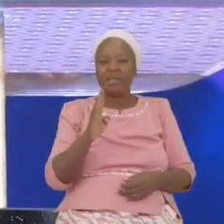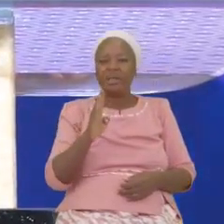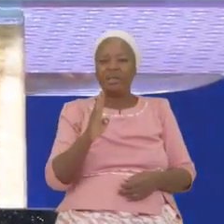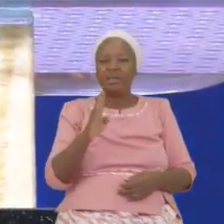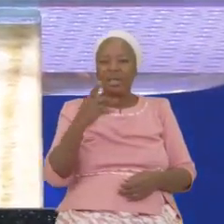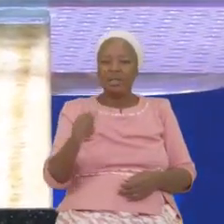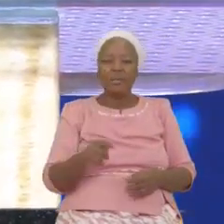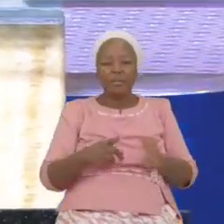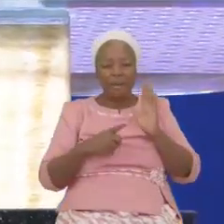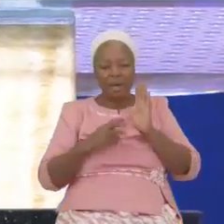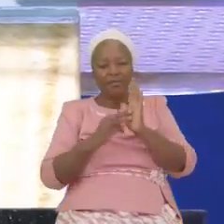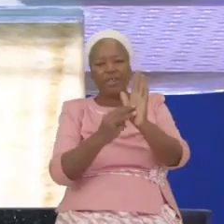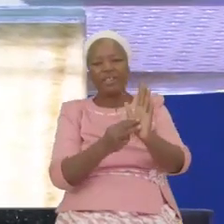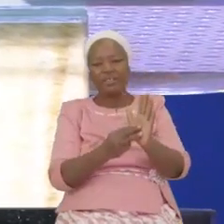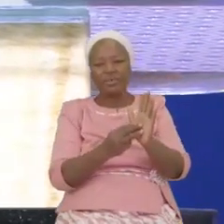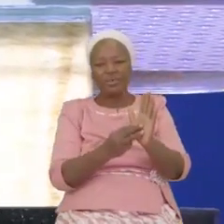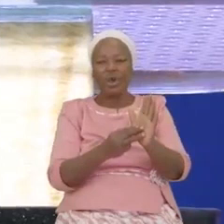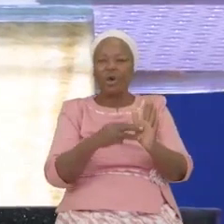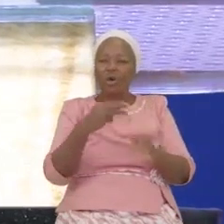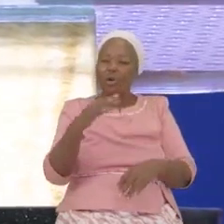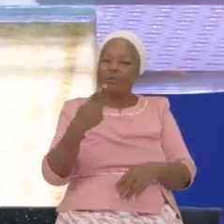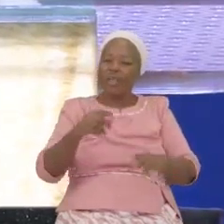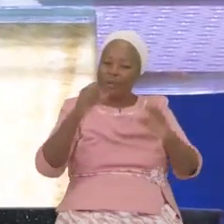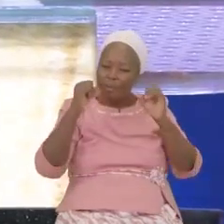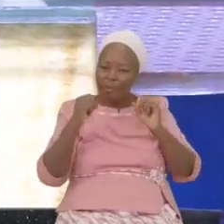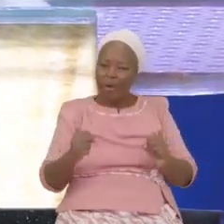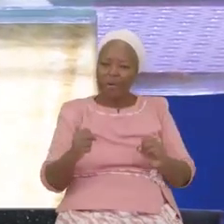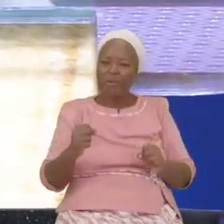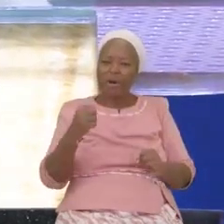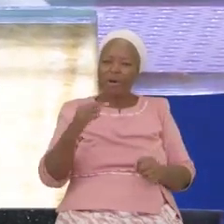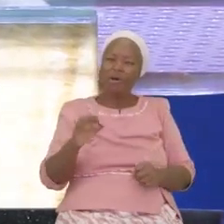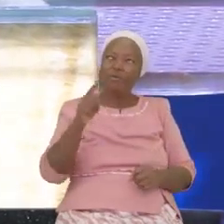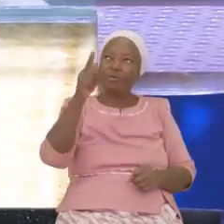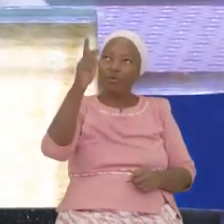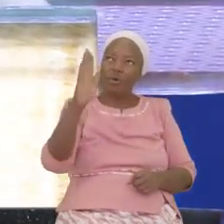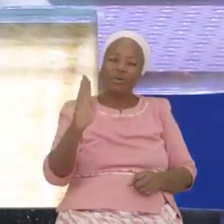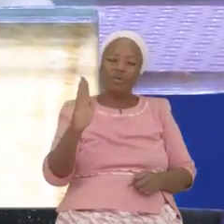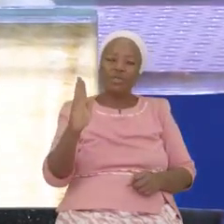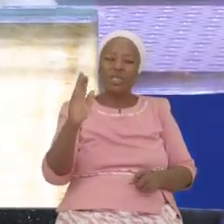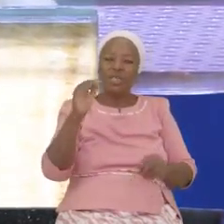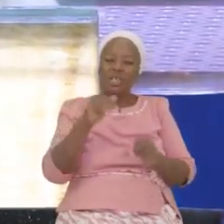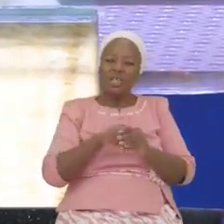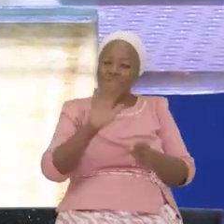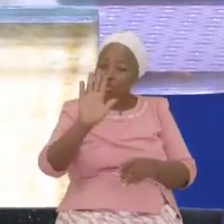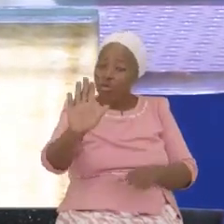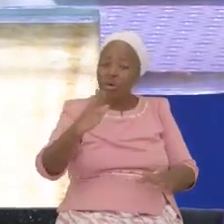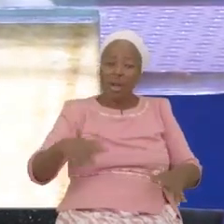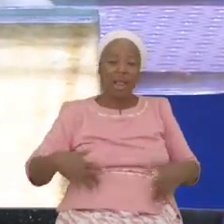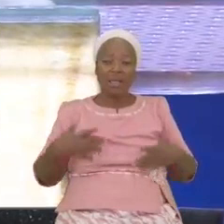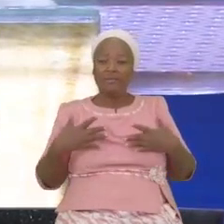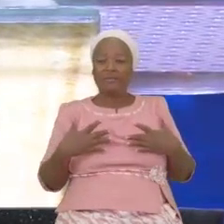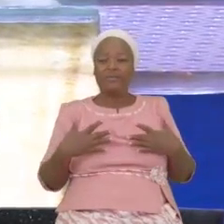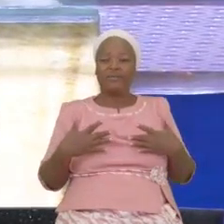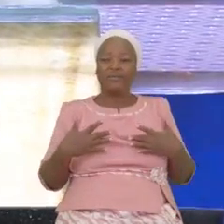the manifestation of the power of God in your life.